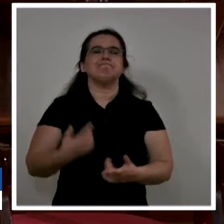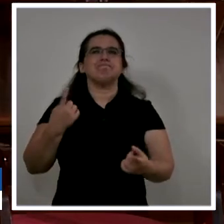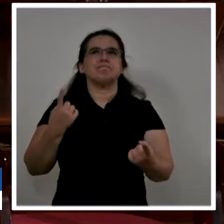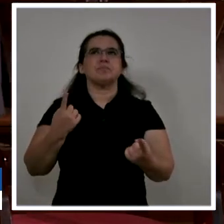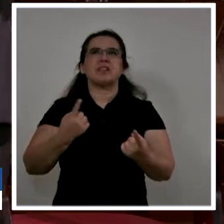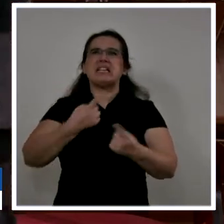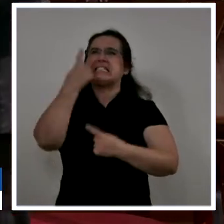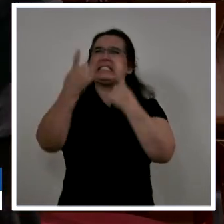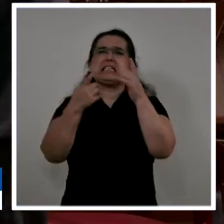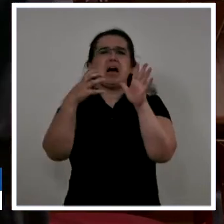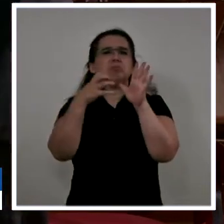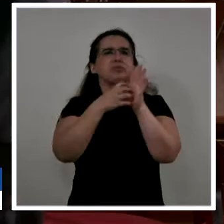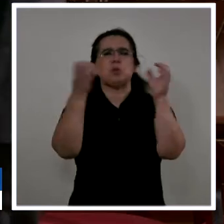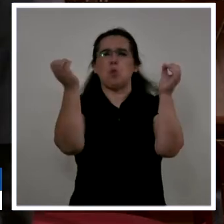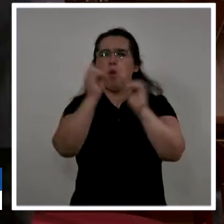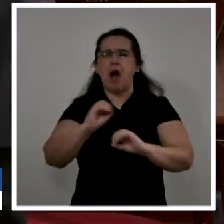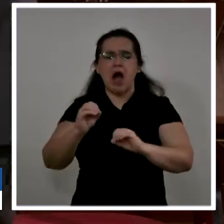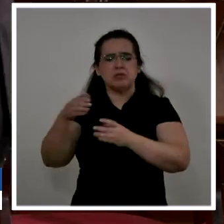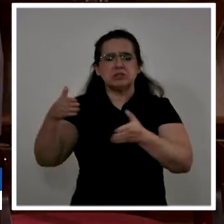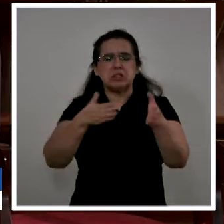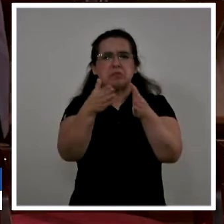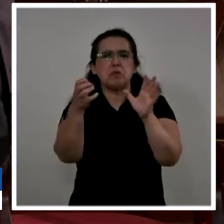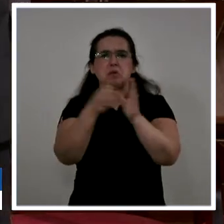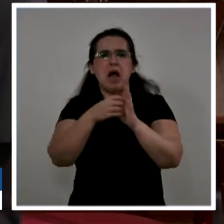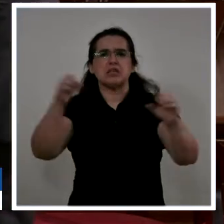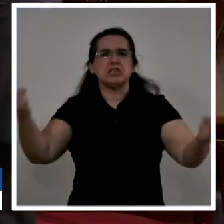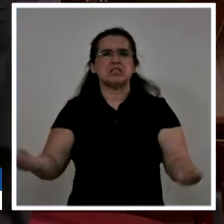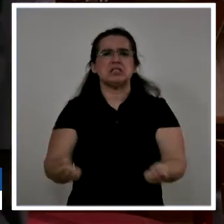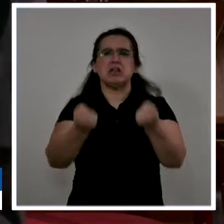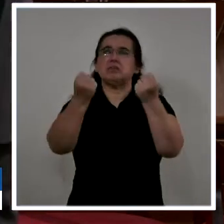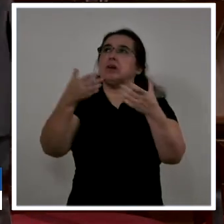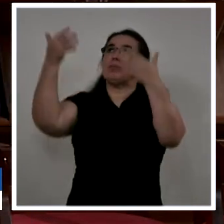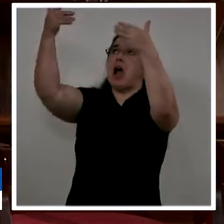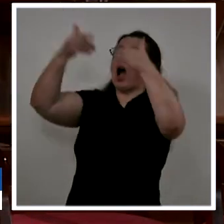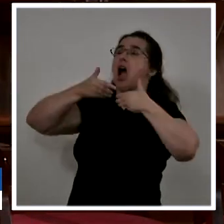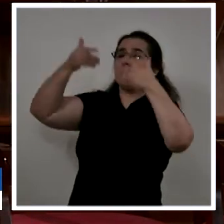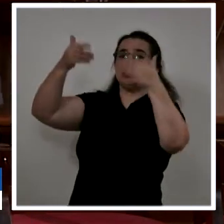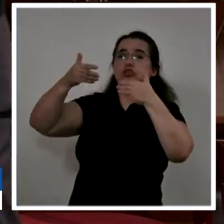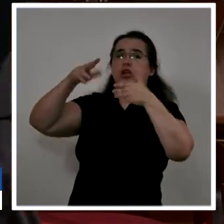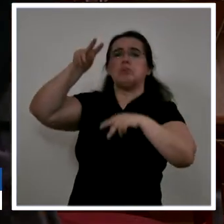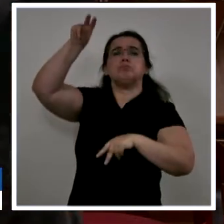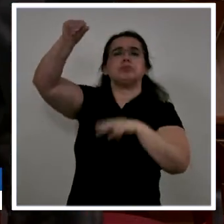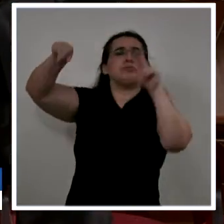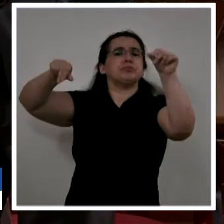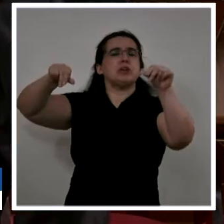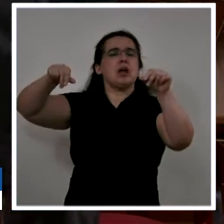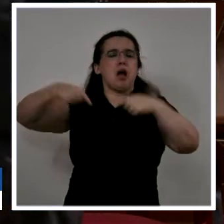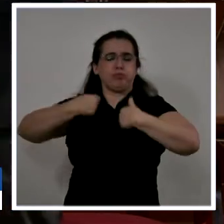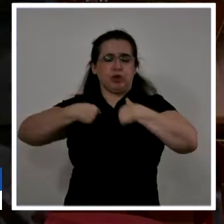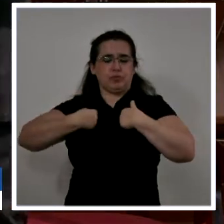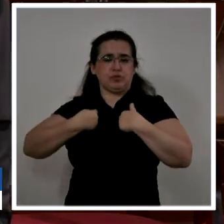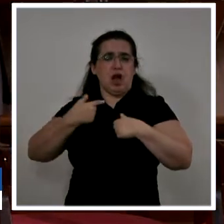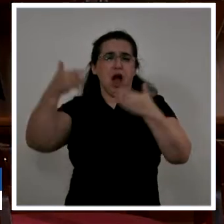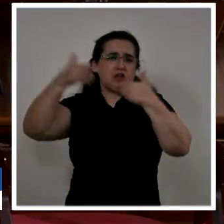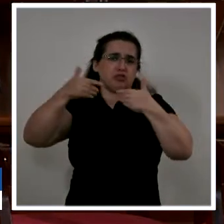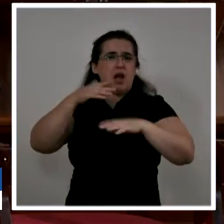qualquer sinal ou qualquer pista de que a salvação ou que a ajuda possa vir de algum lugar a não ser de nós próprios. But